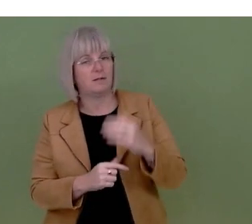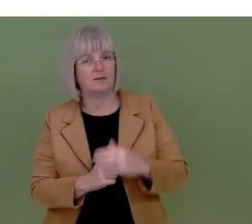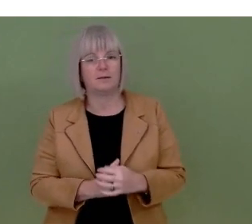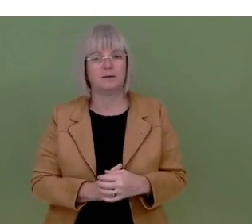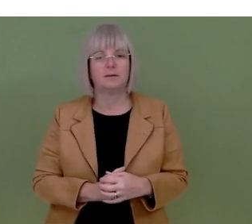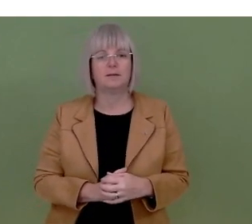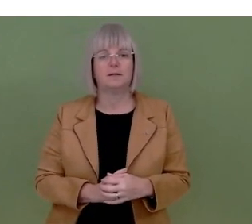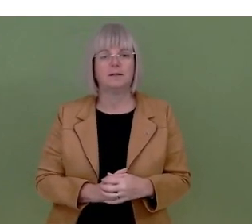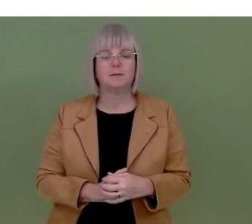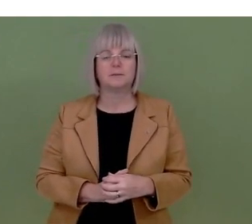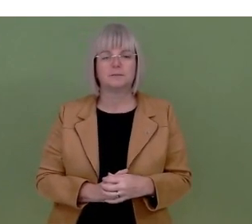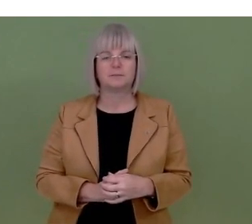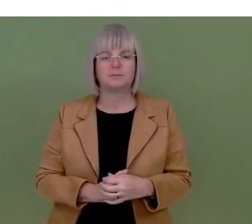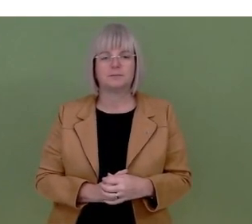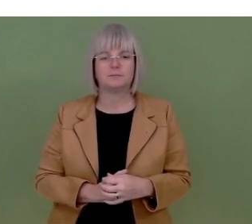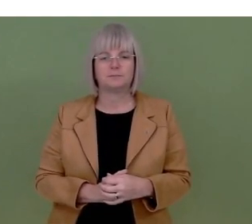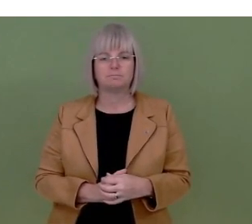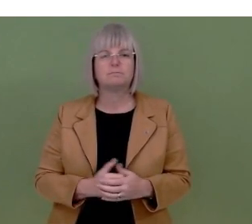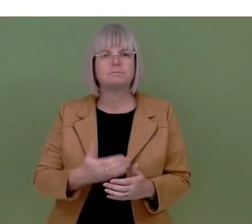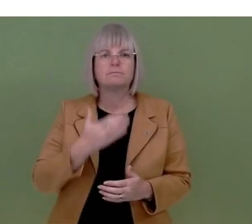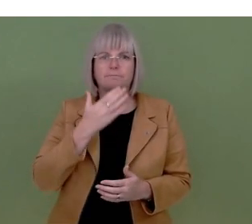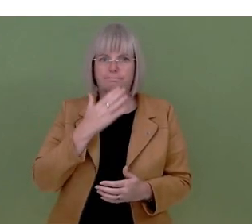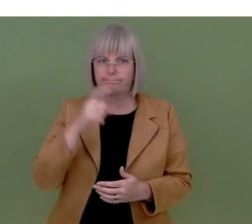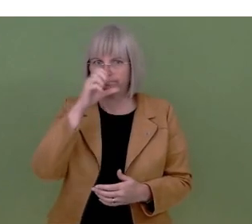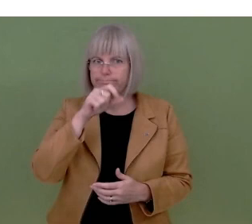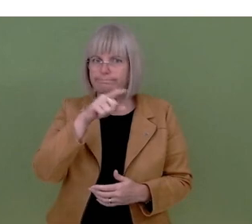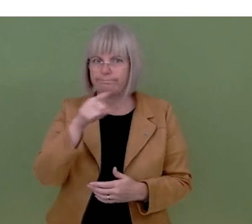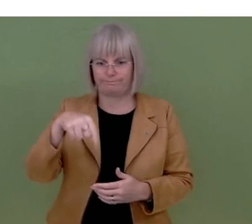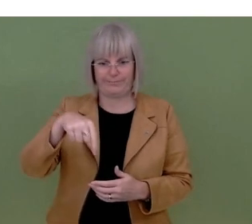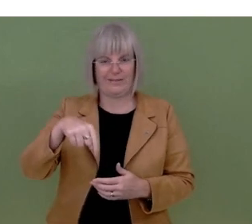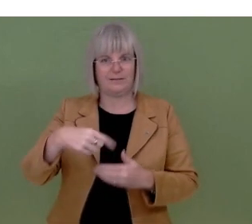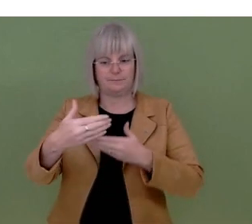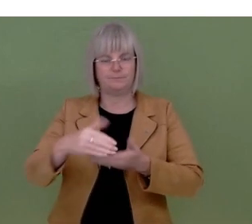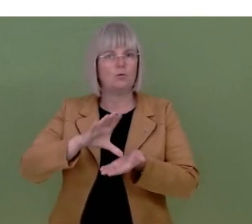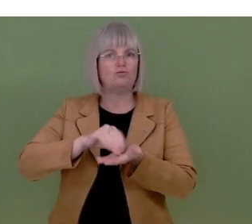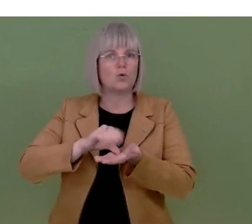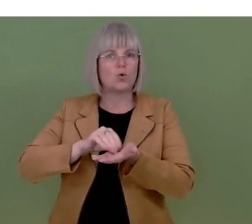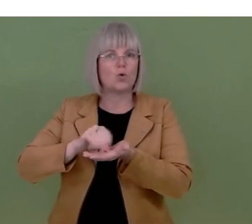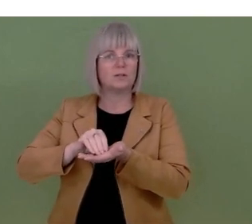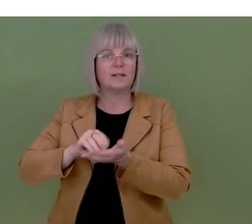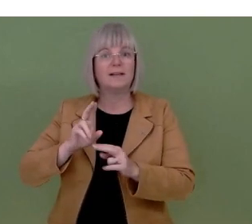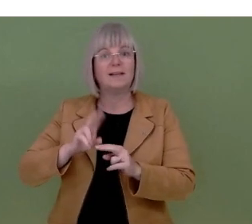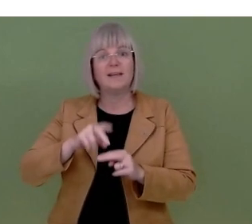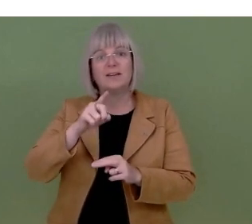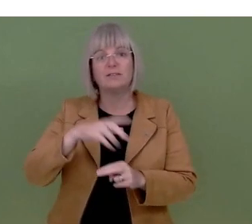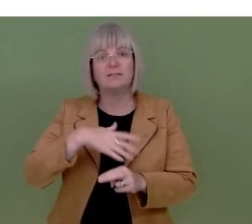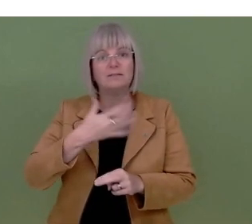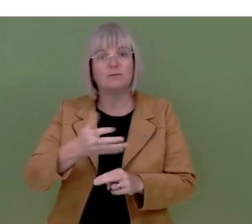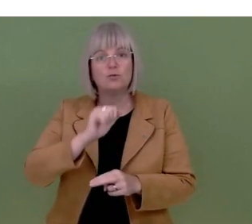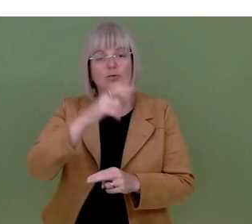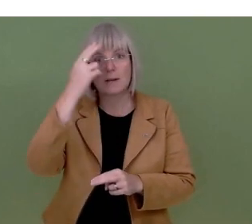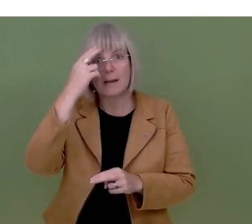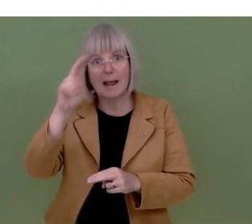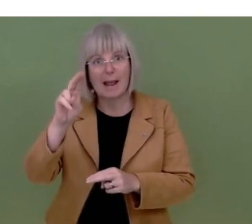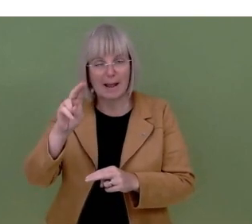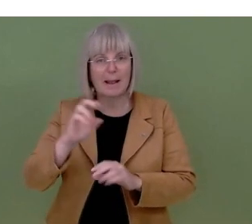webcasting@firstsitemedia.co.uk. Please note that this session today is being recorded. So if you don't want your name to appear, please make sure that you're